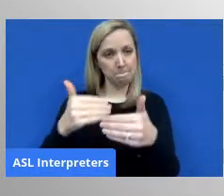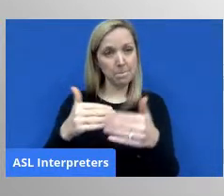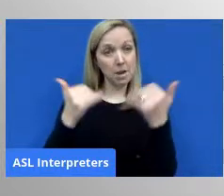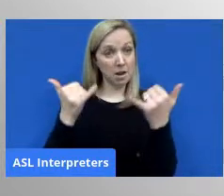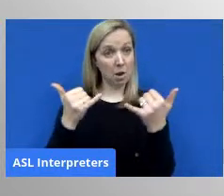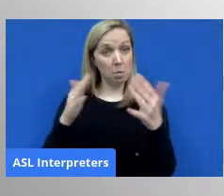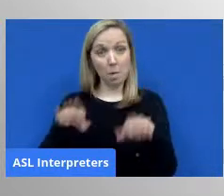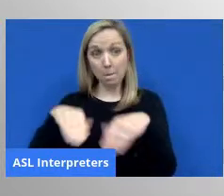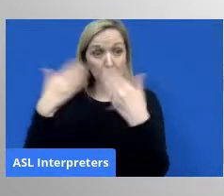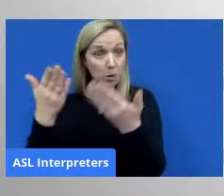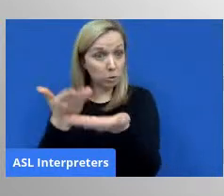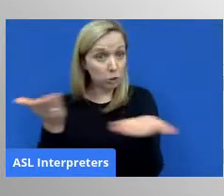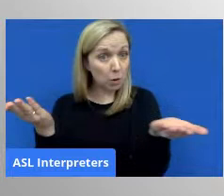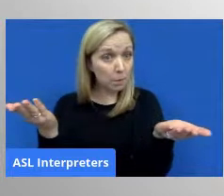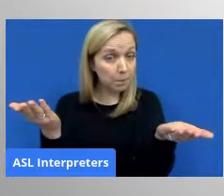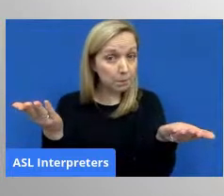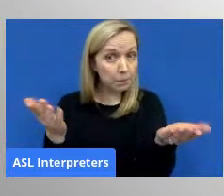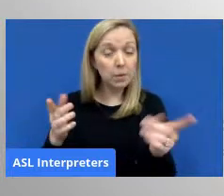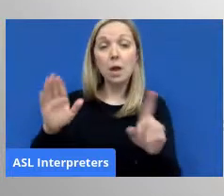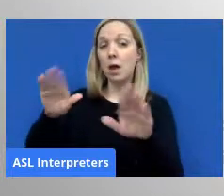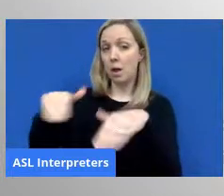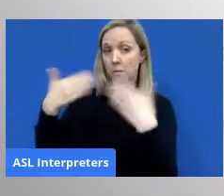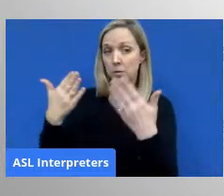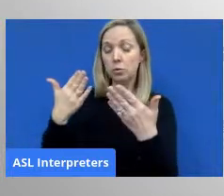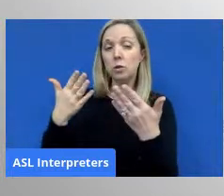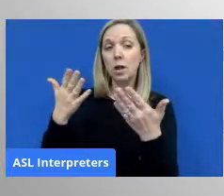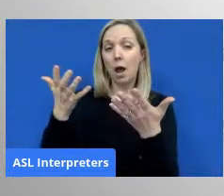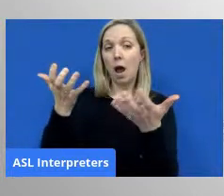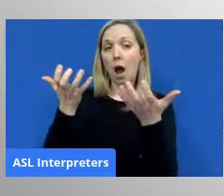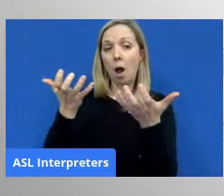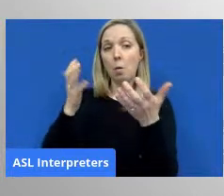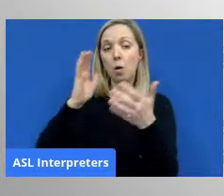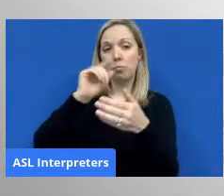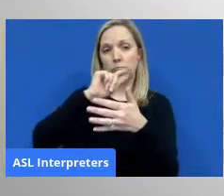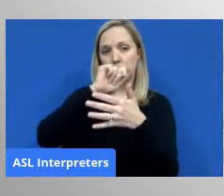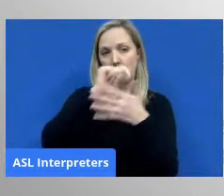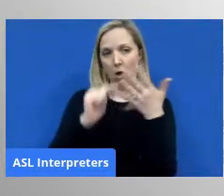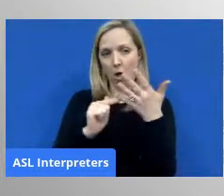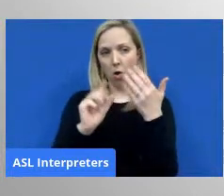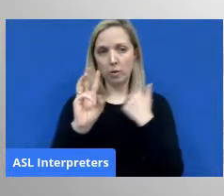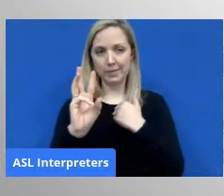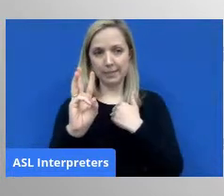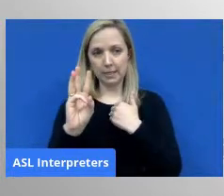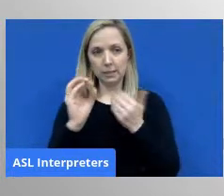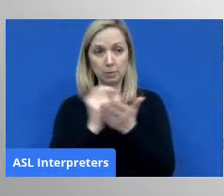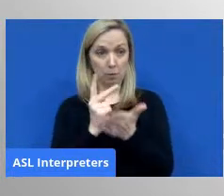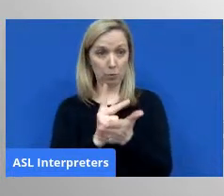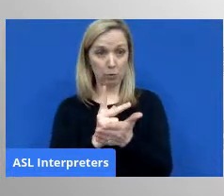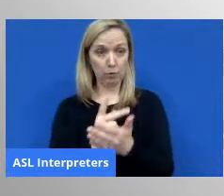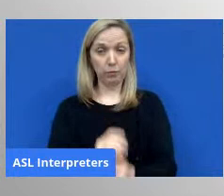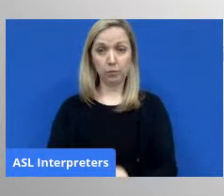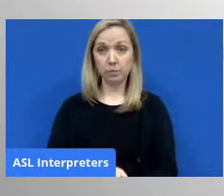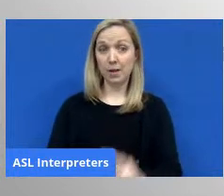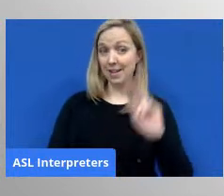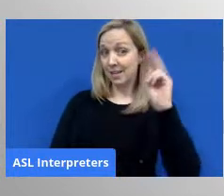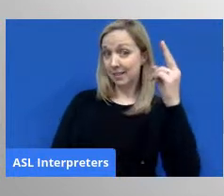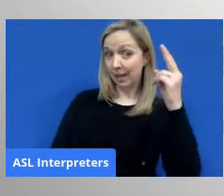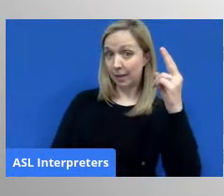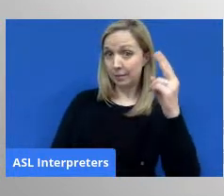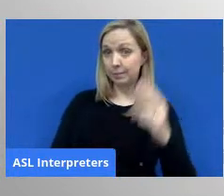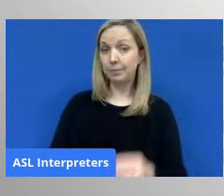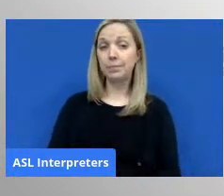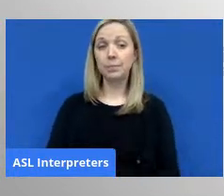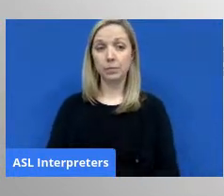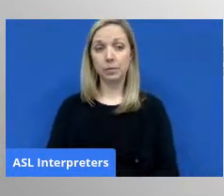Madam President, I move that all items on the consent agenda be approved. Okay. Second. Okay,